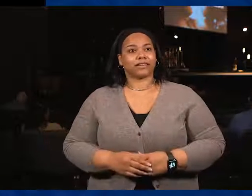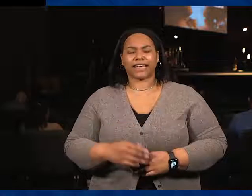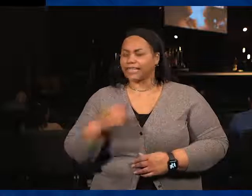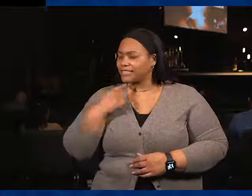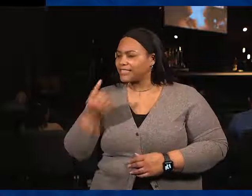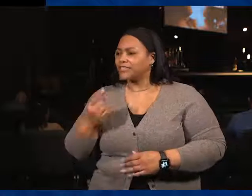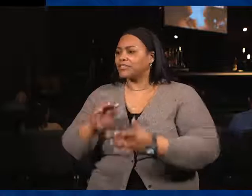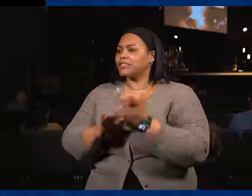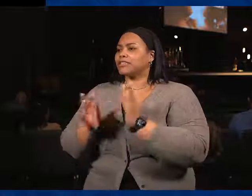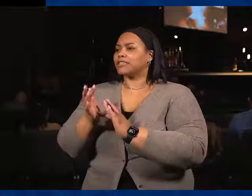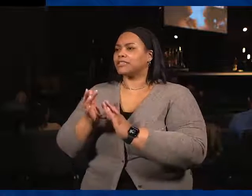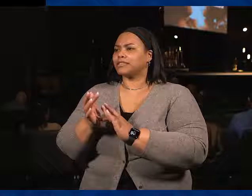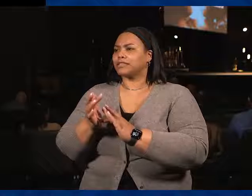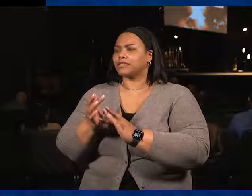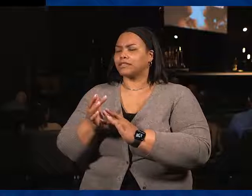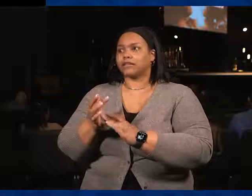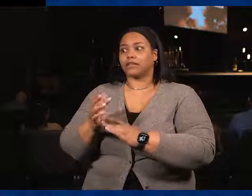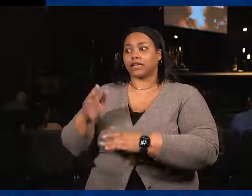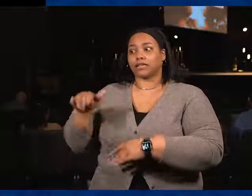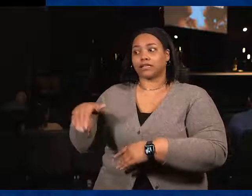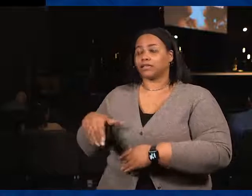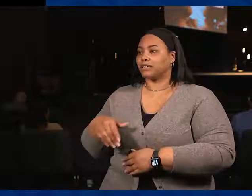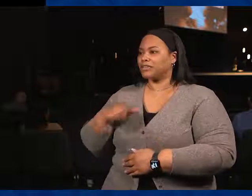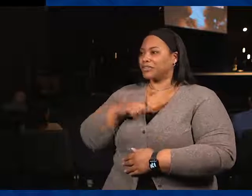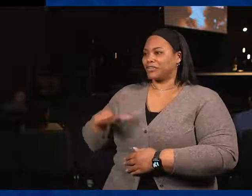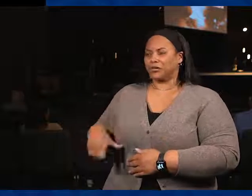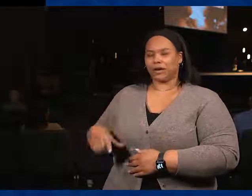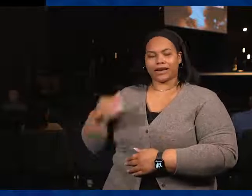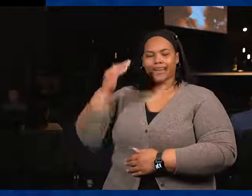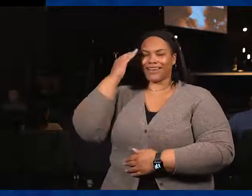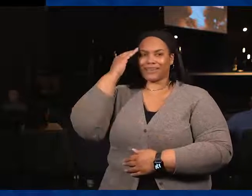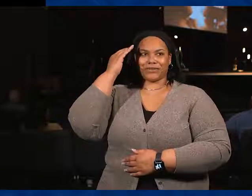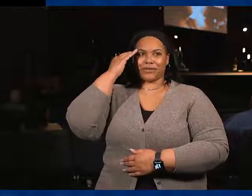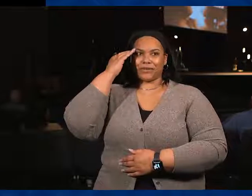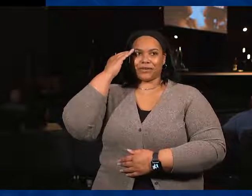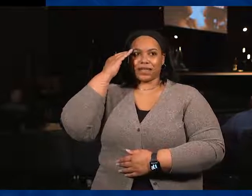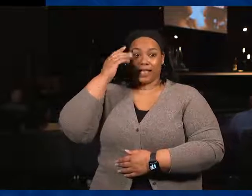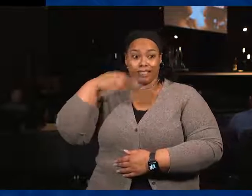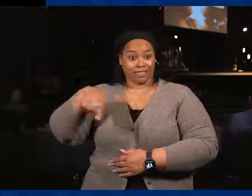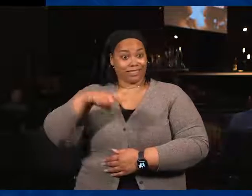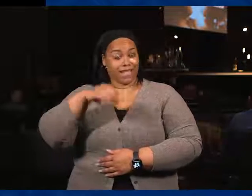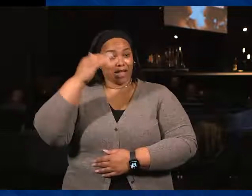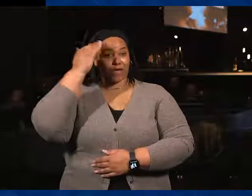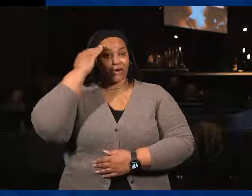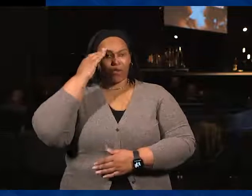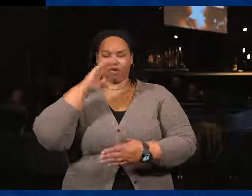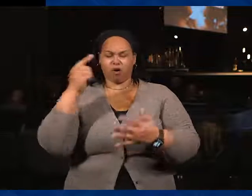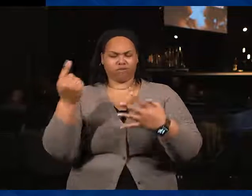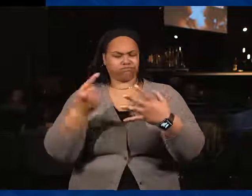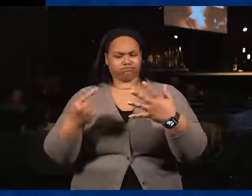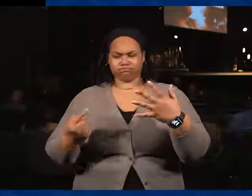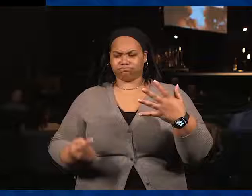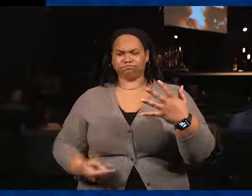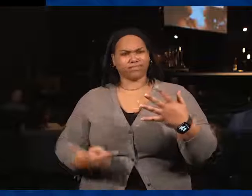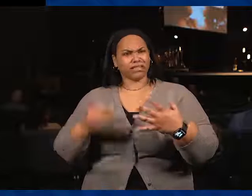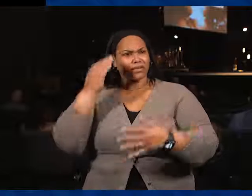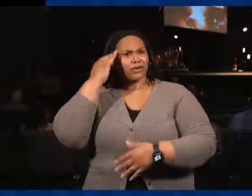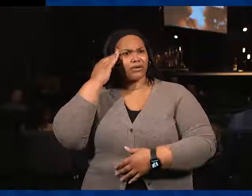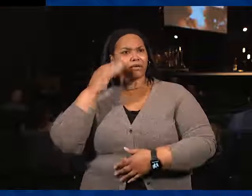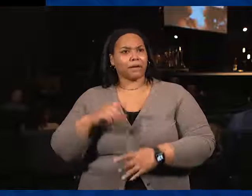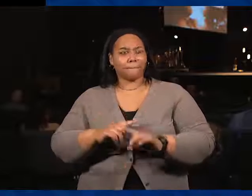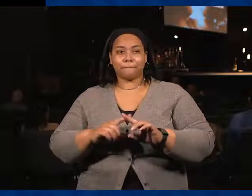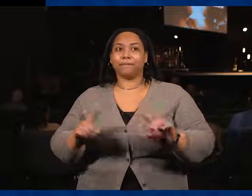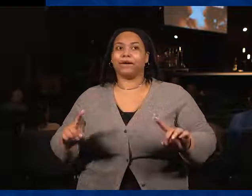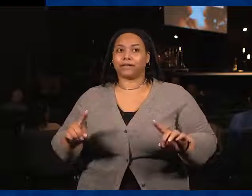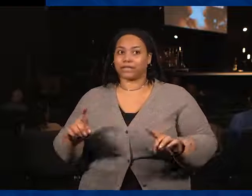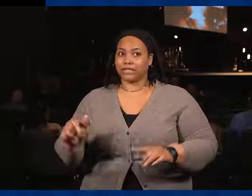Jesus and says, listen, Lord, I know that they know the stuff I've done, but there